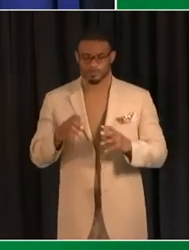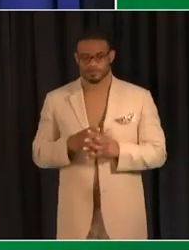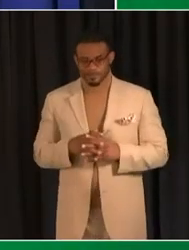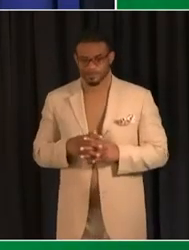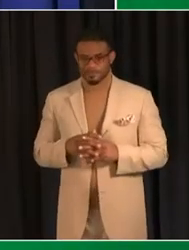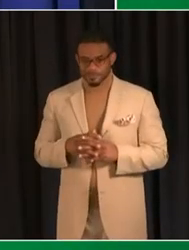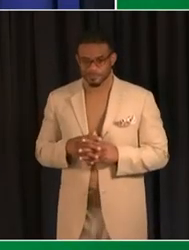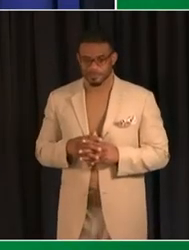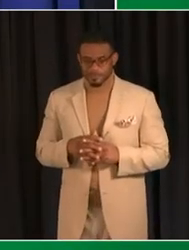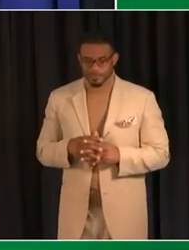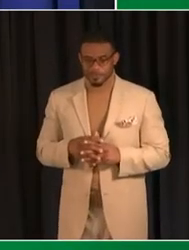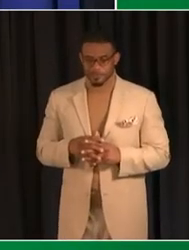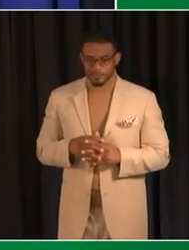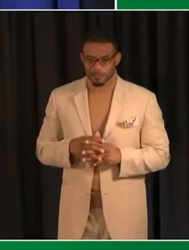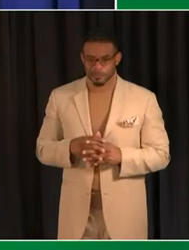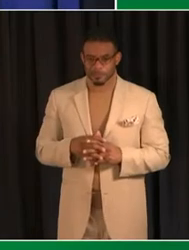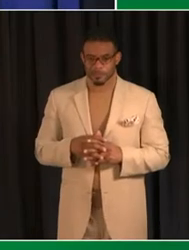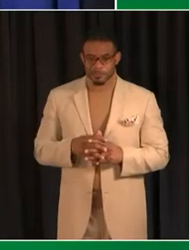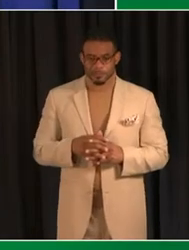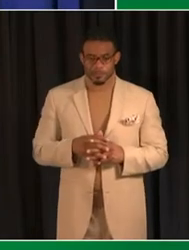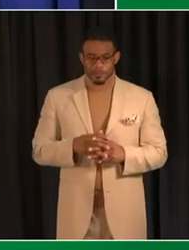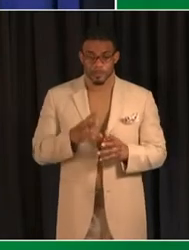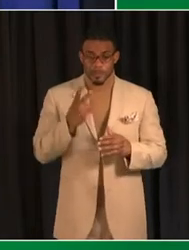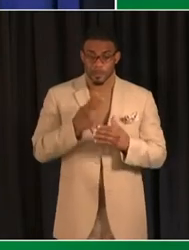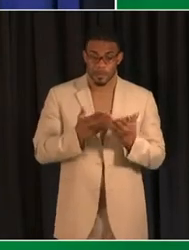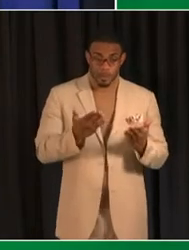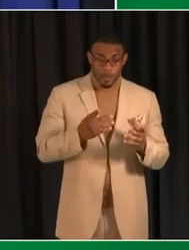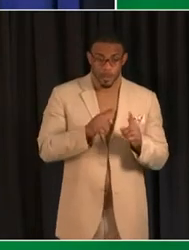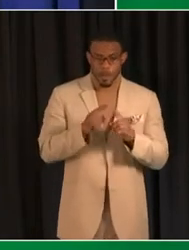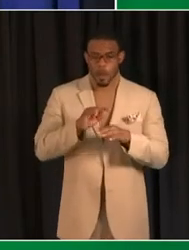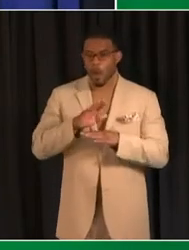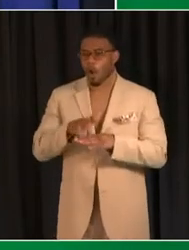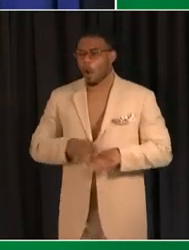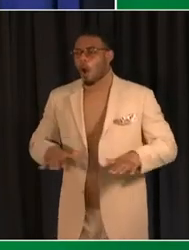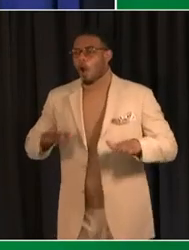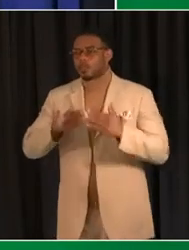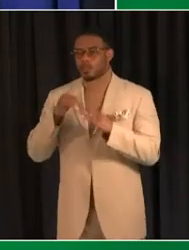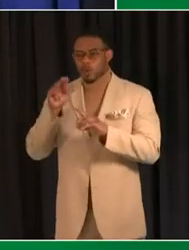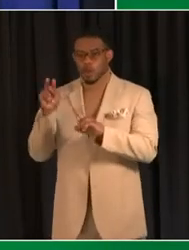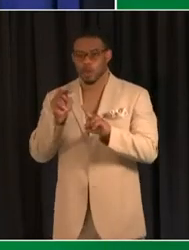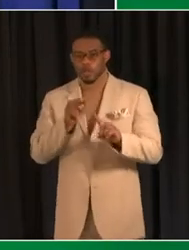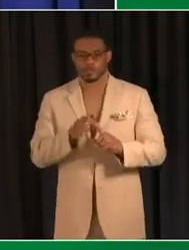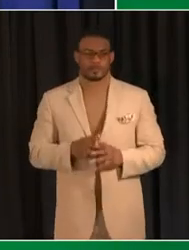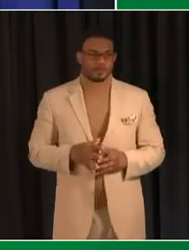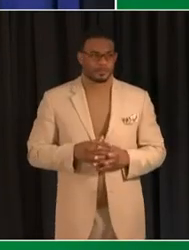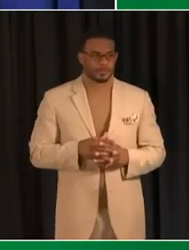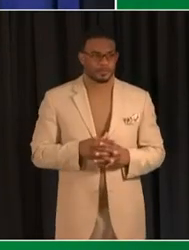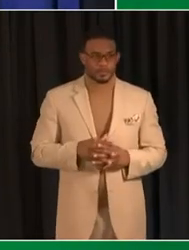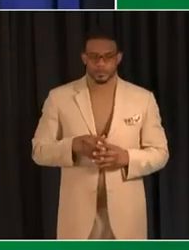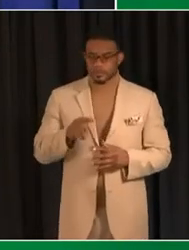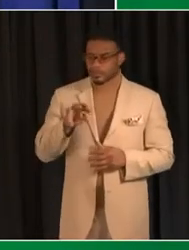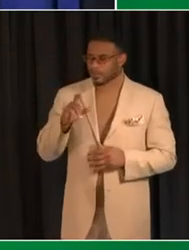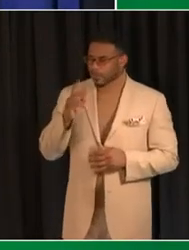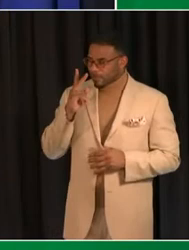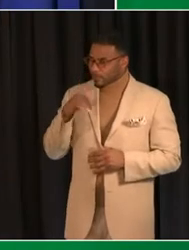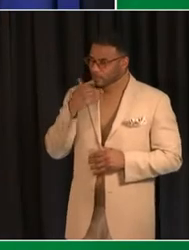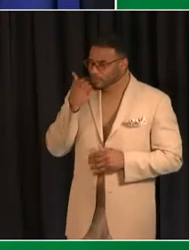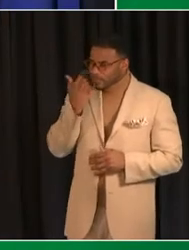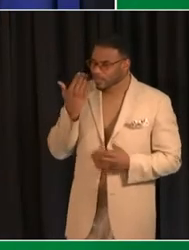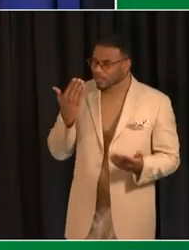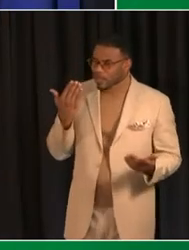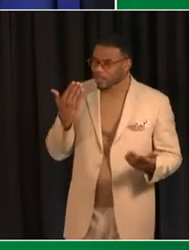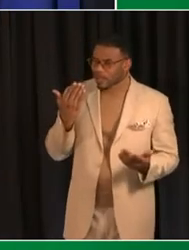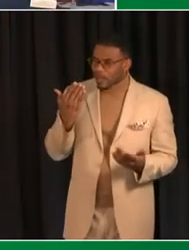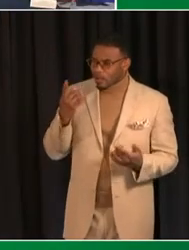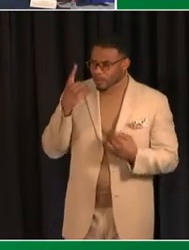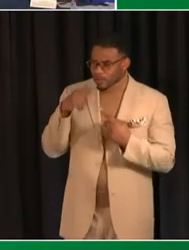paramount to our workspace strategy, both here in all cities that we're breaking into. Neil, I've never seen you so